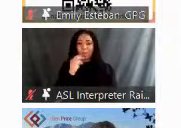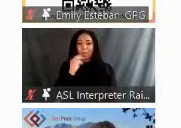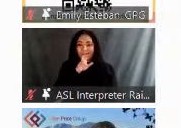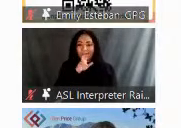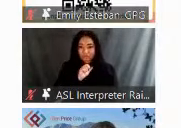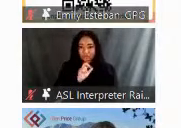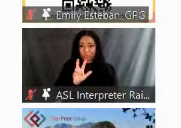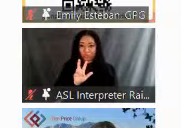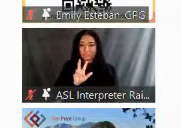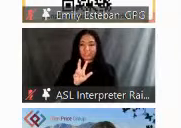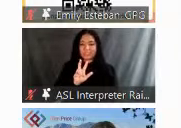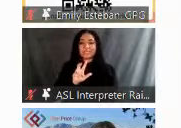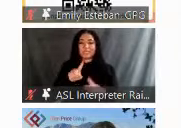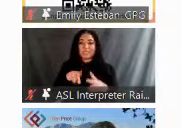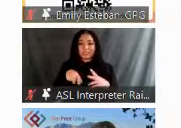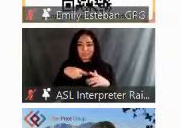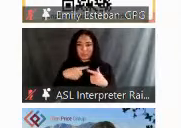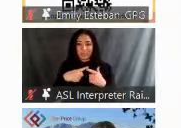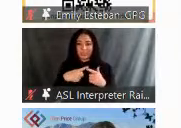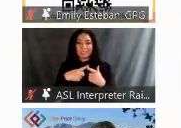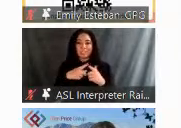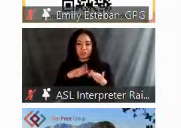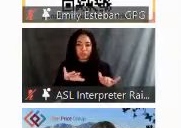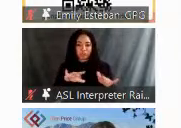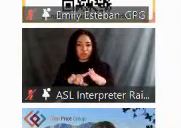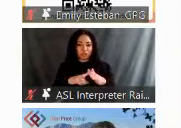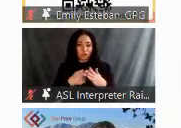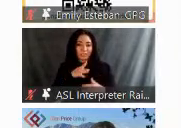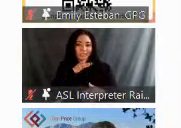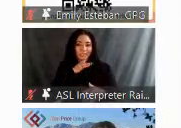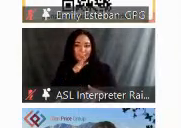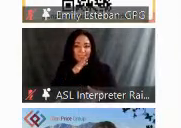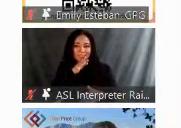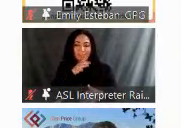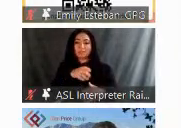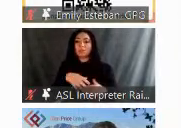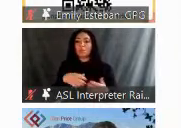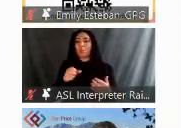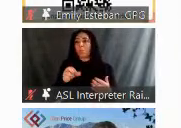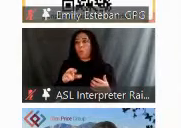is when the kid starts either speaking or understanding, like,